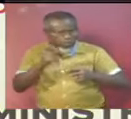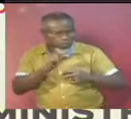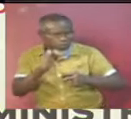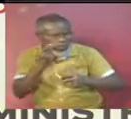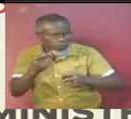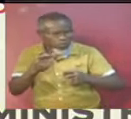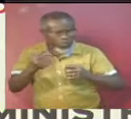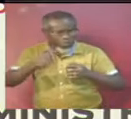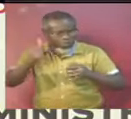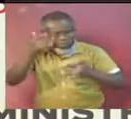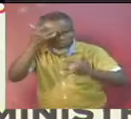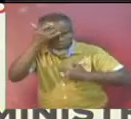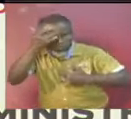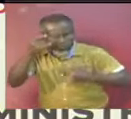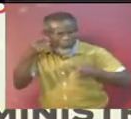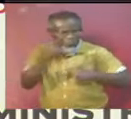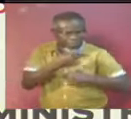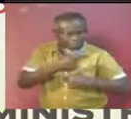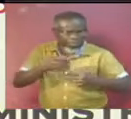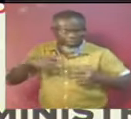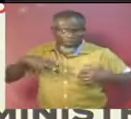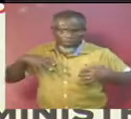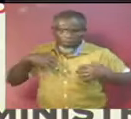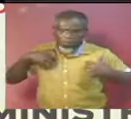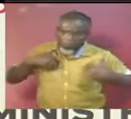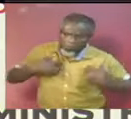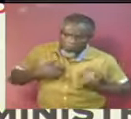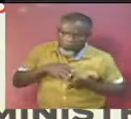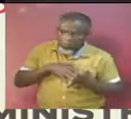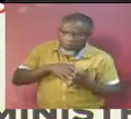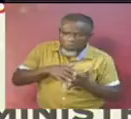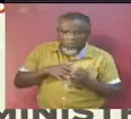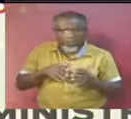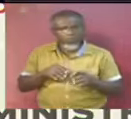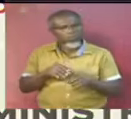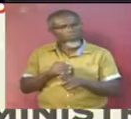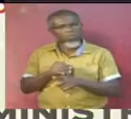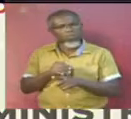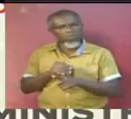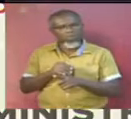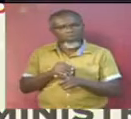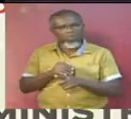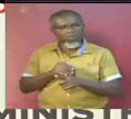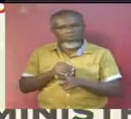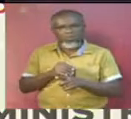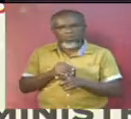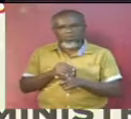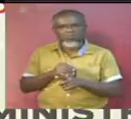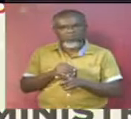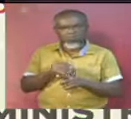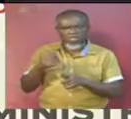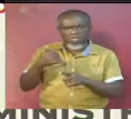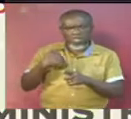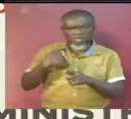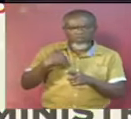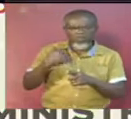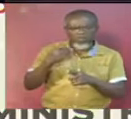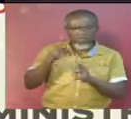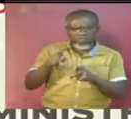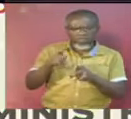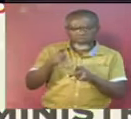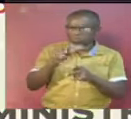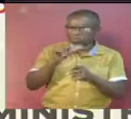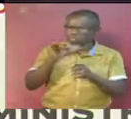studies also showed is that they compared the immune response in persons who had no side effects after receiving the